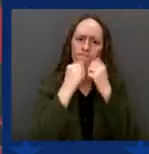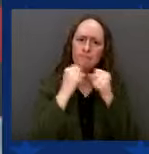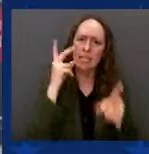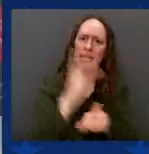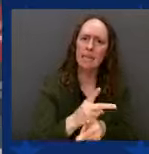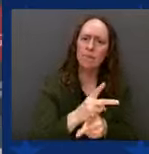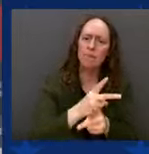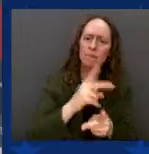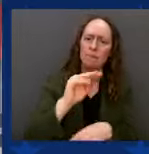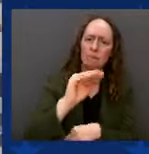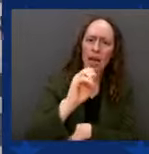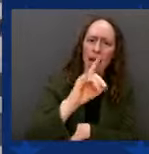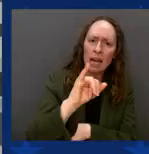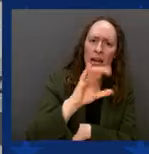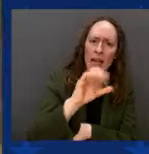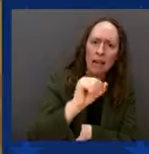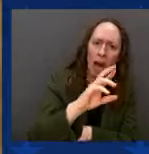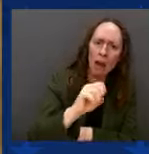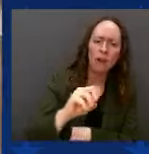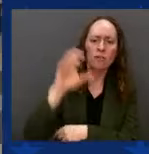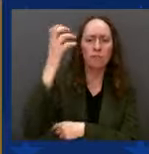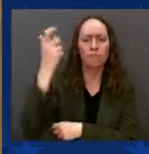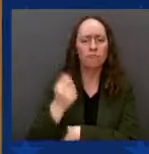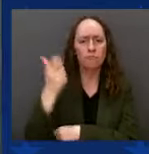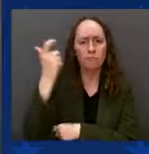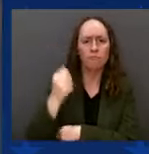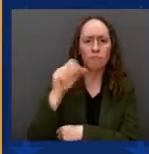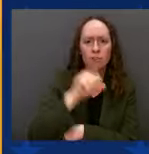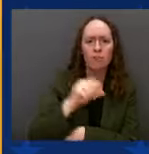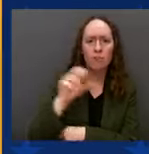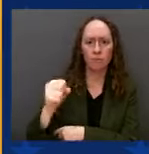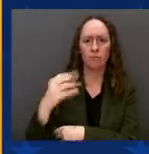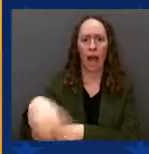it. Well, guess what? They're all on camera.